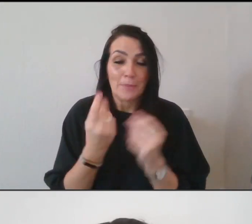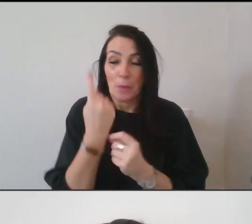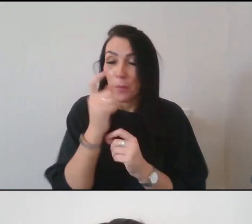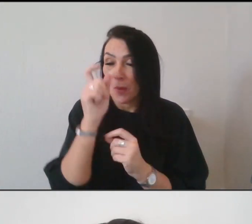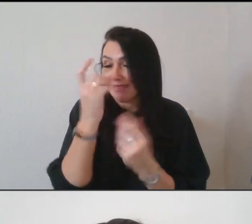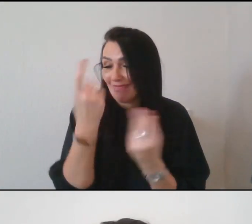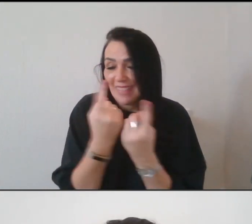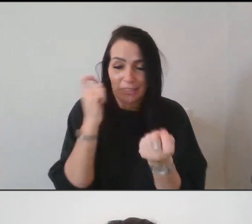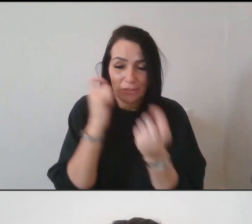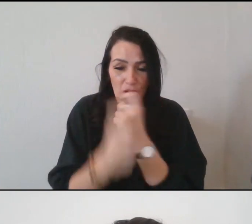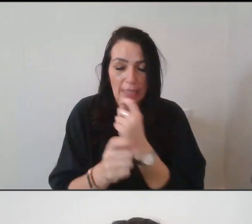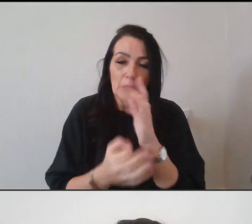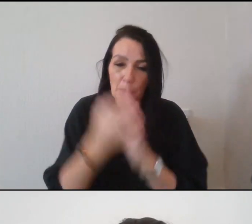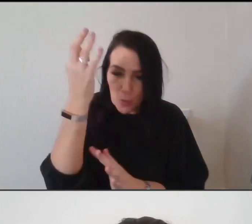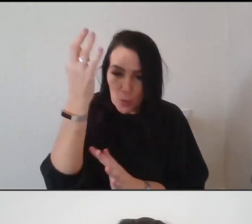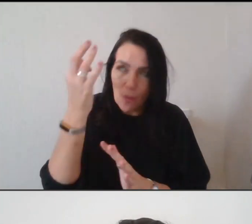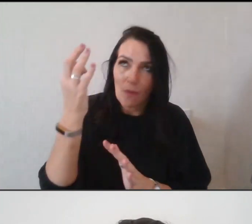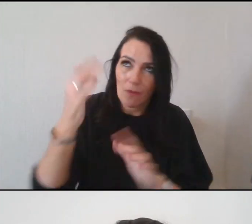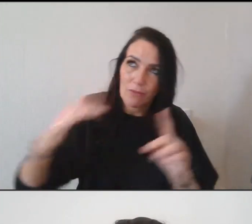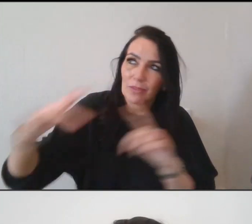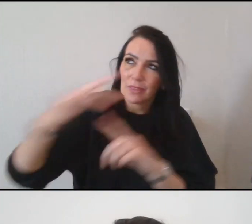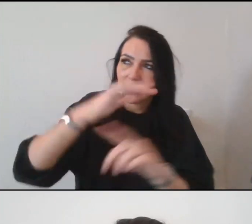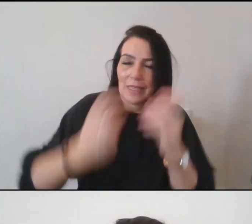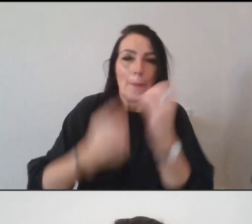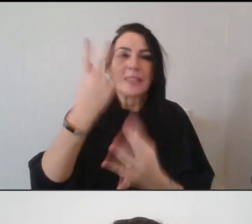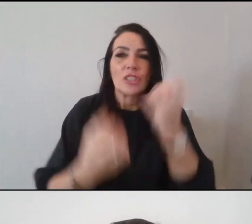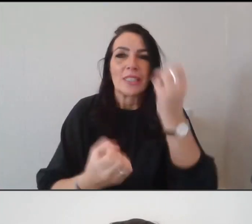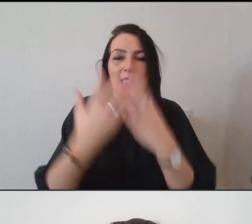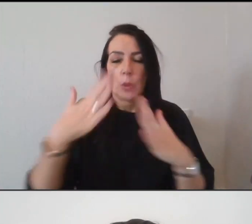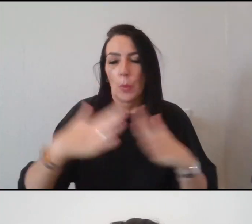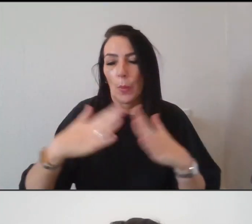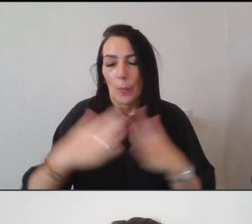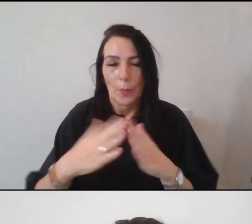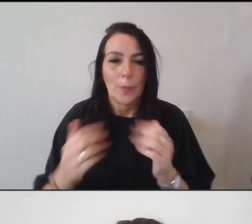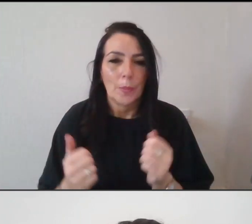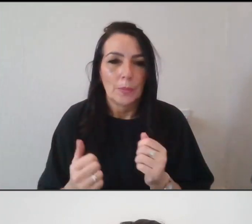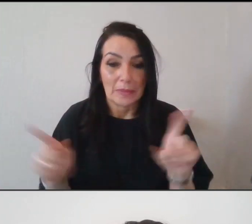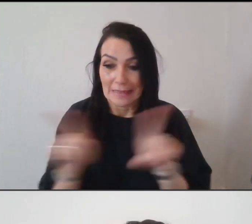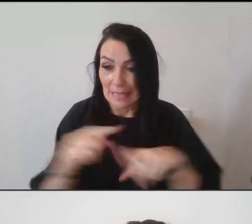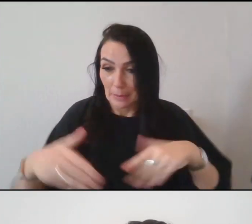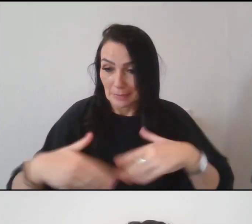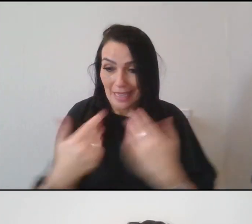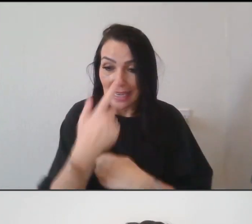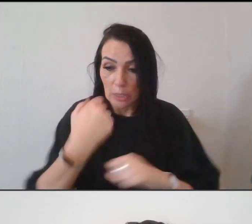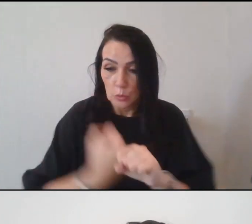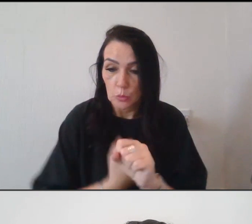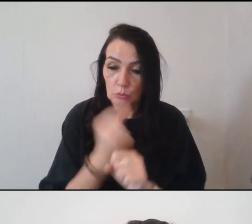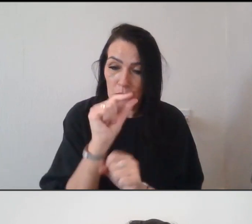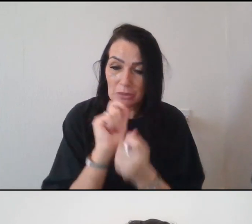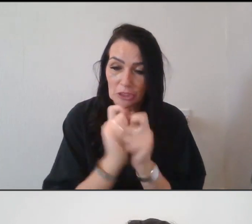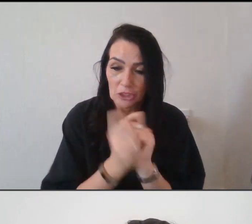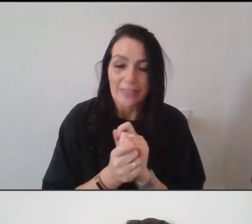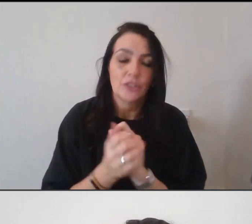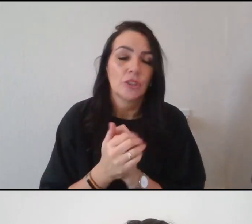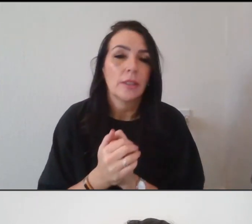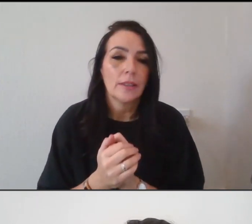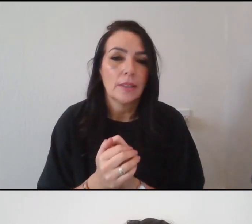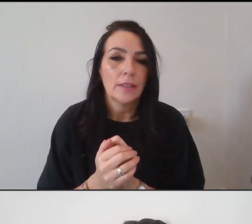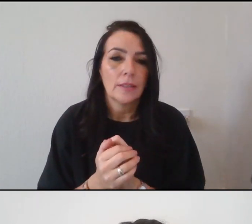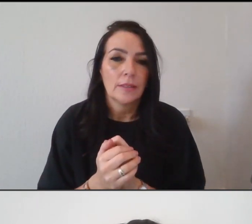in our homes that will reduce the emissions in our homes, and we can do that same day. And I think that's immediately going to make